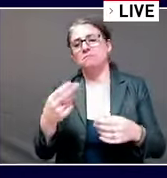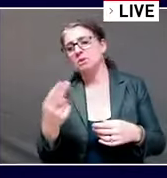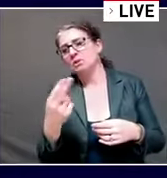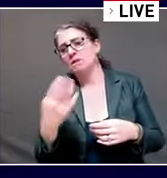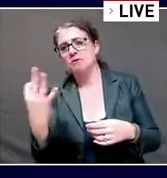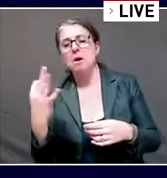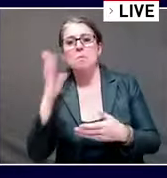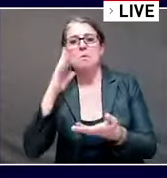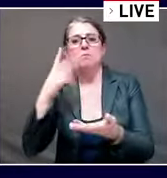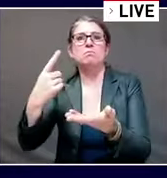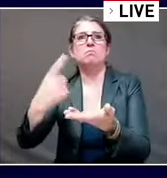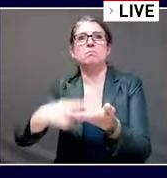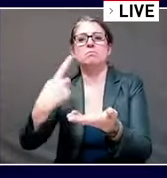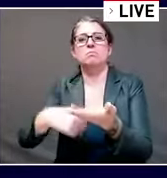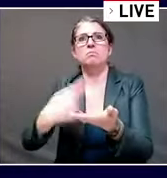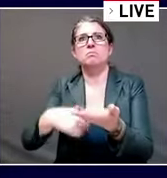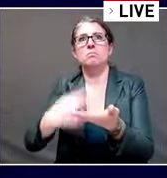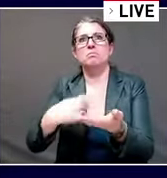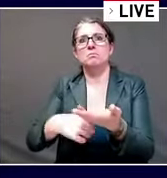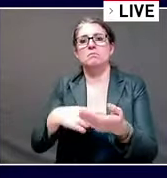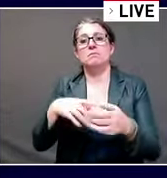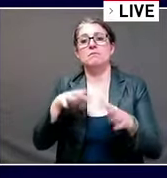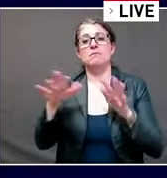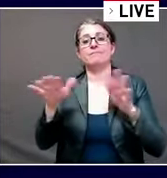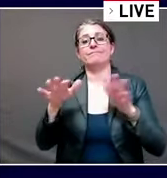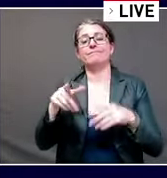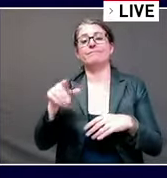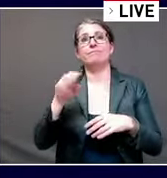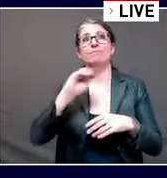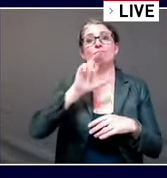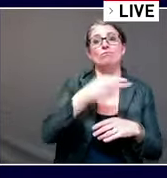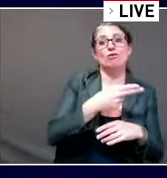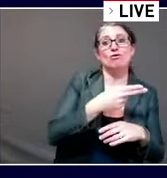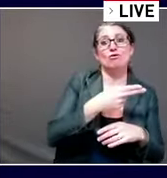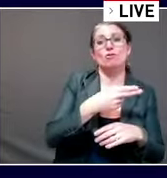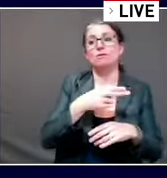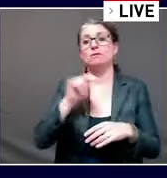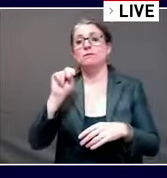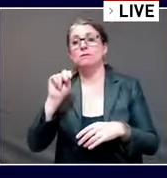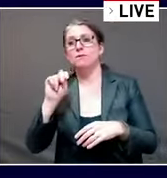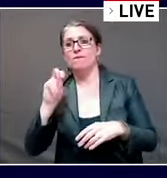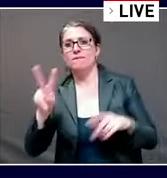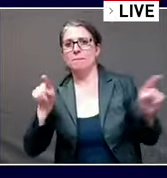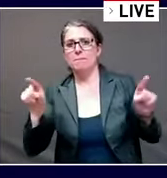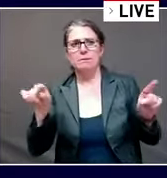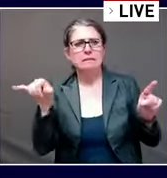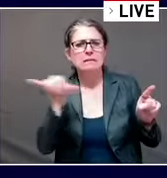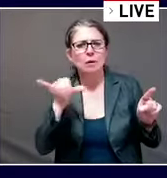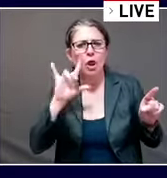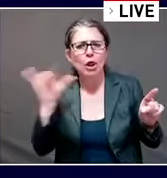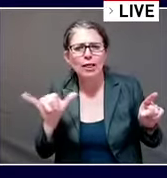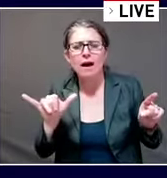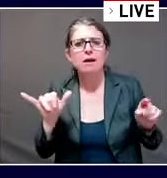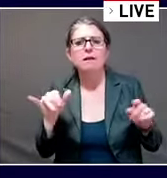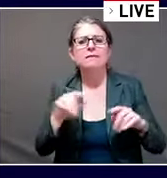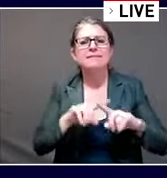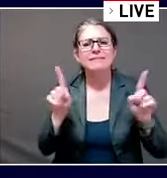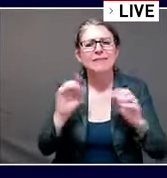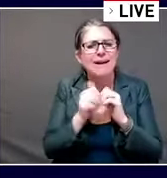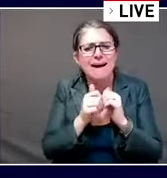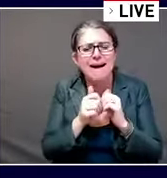But I want to end on this note. The effects that we talked about are back. Whether it is